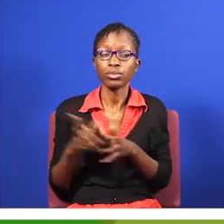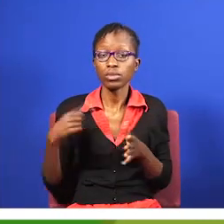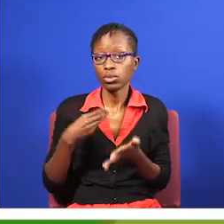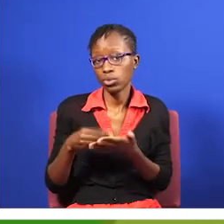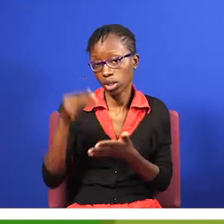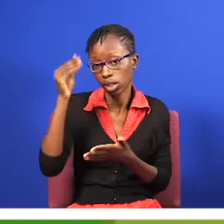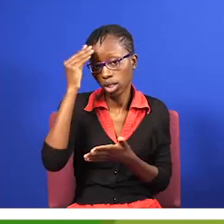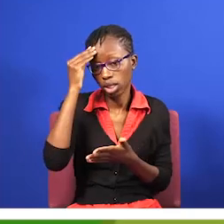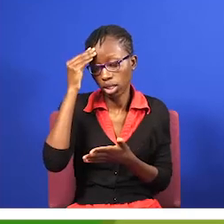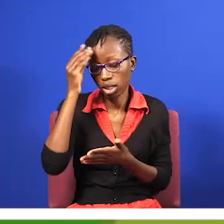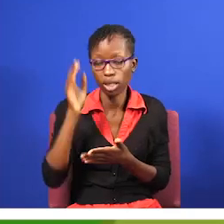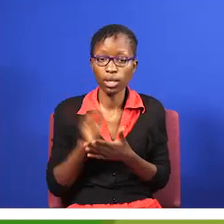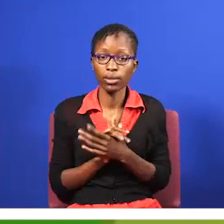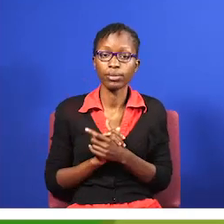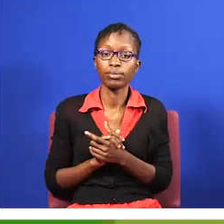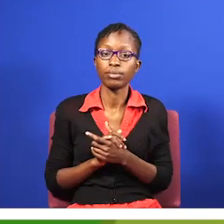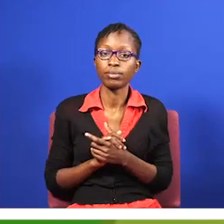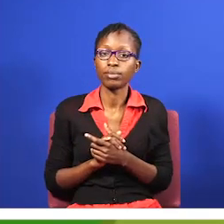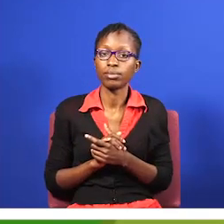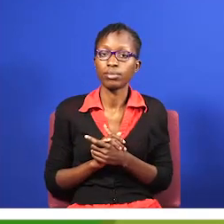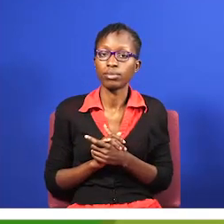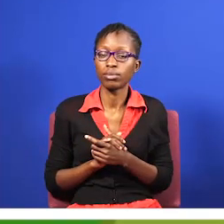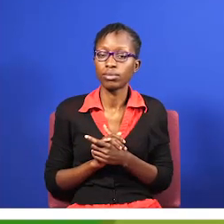We learn that in the times,